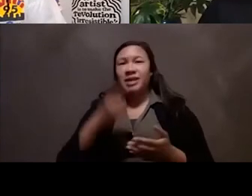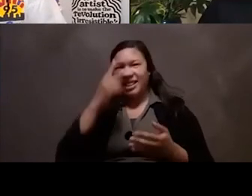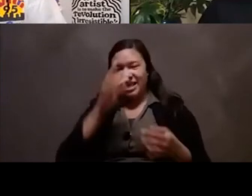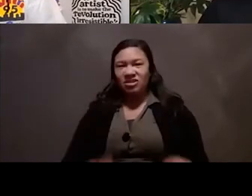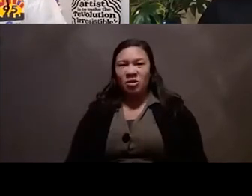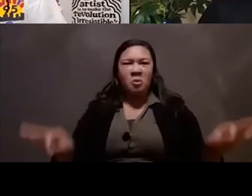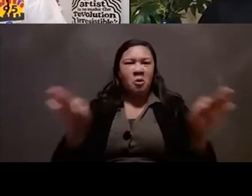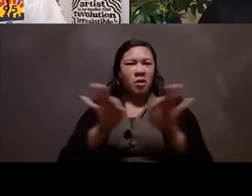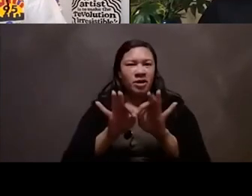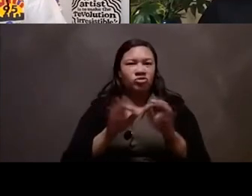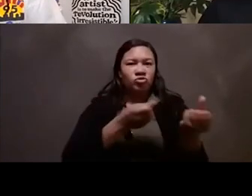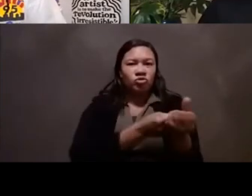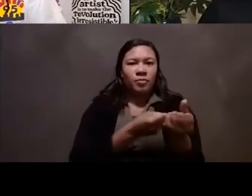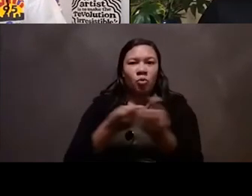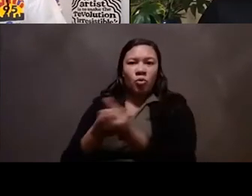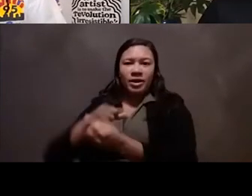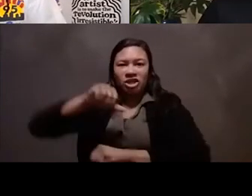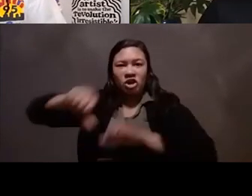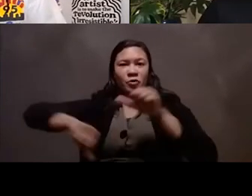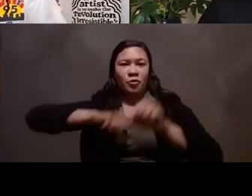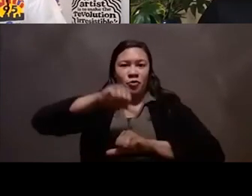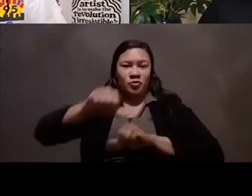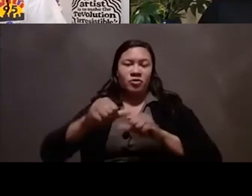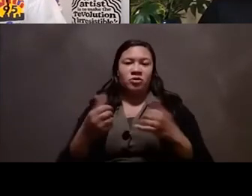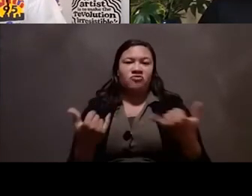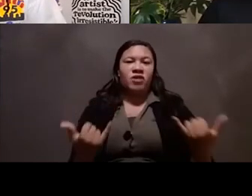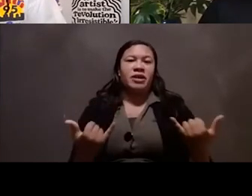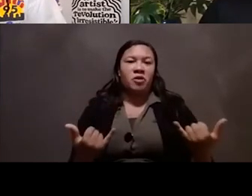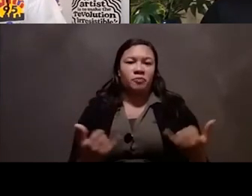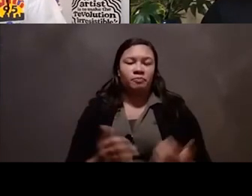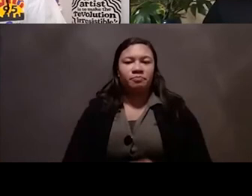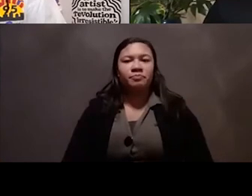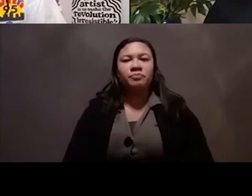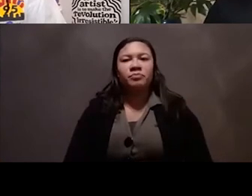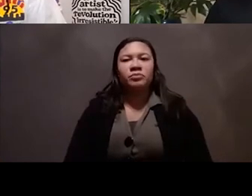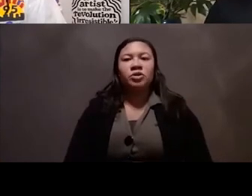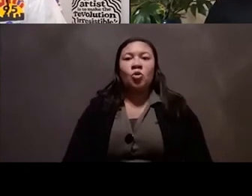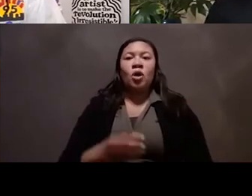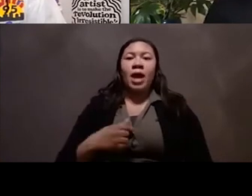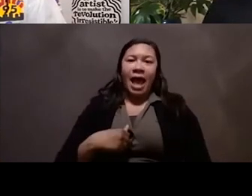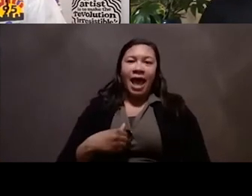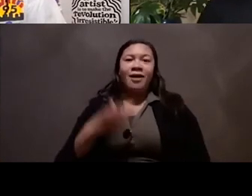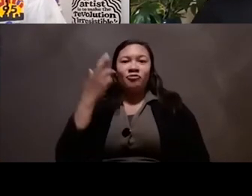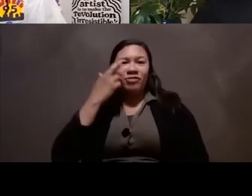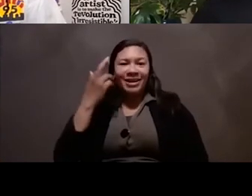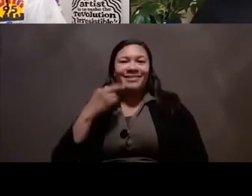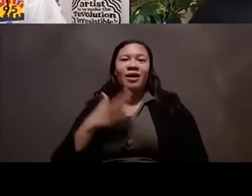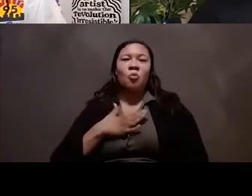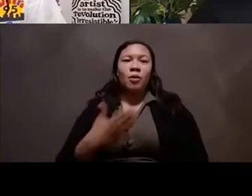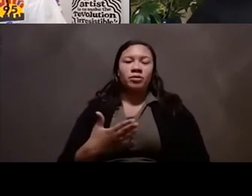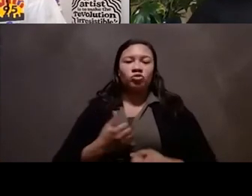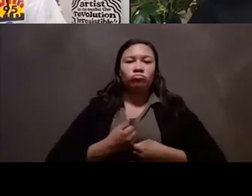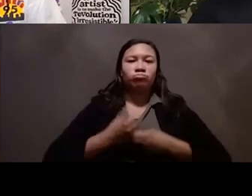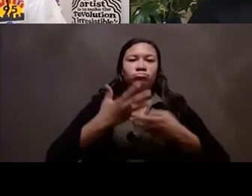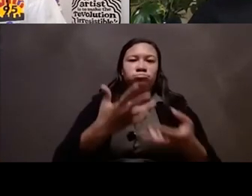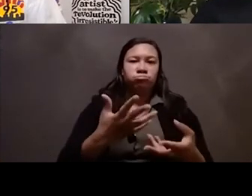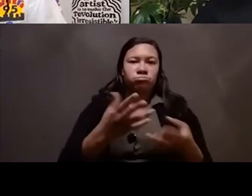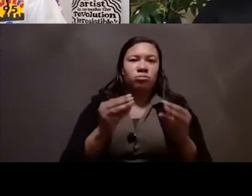just support each other in this moment and in this time. And so I find myself sharing more about the difficulties that I've had this